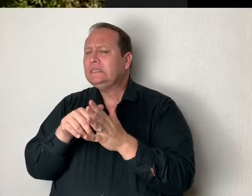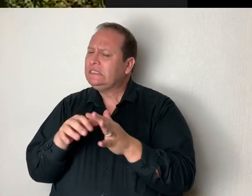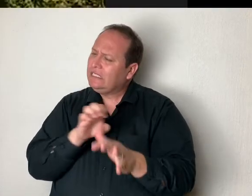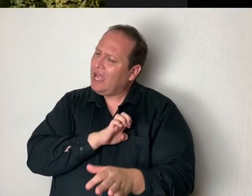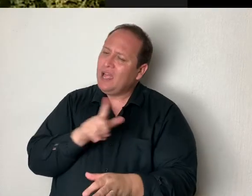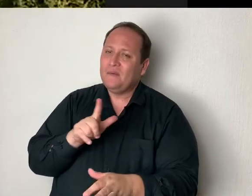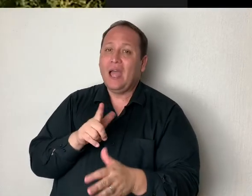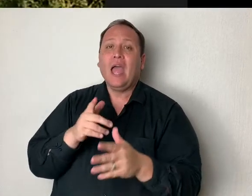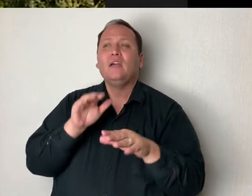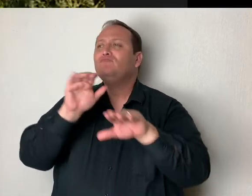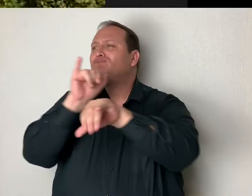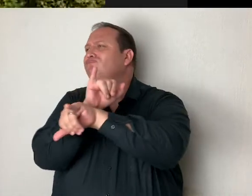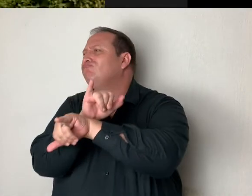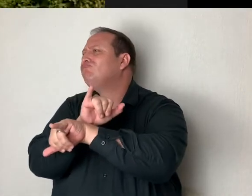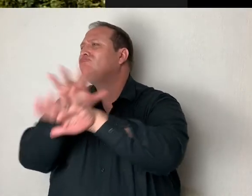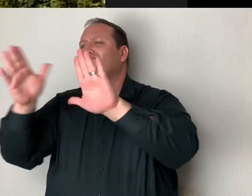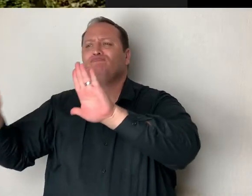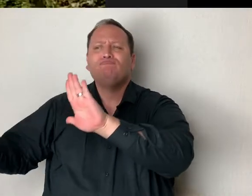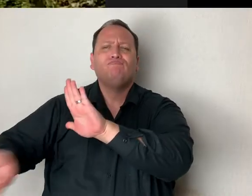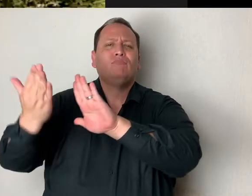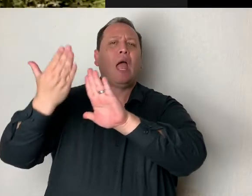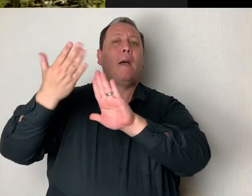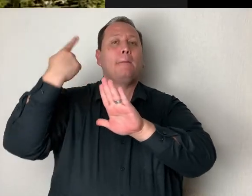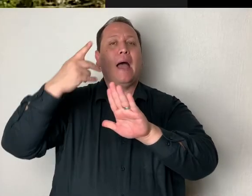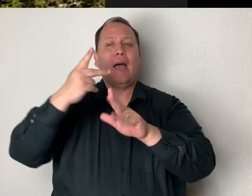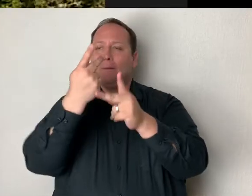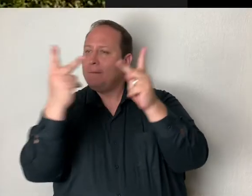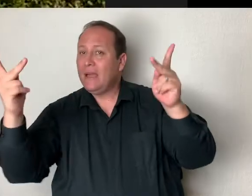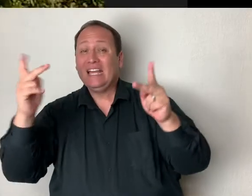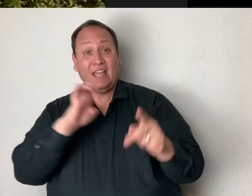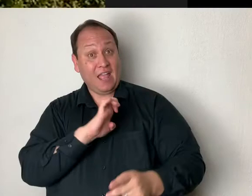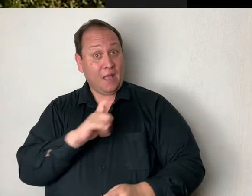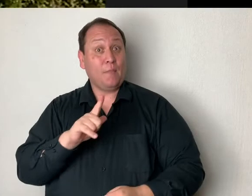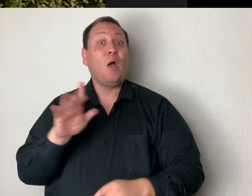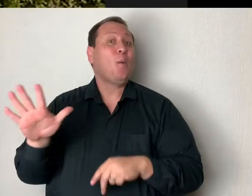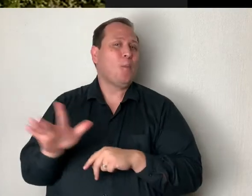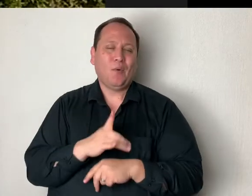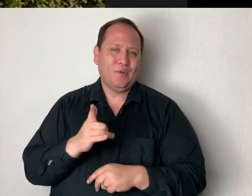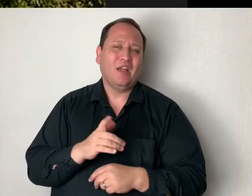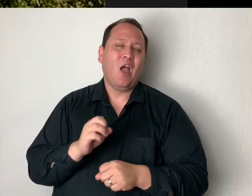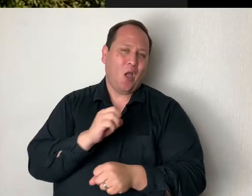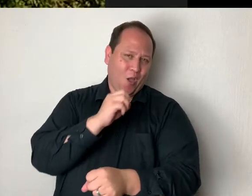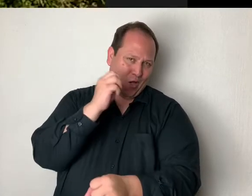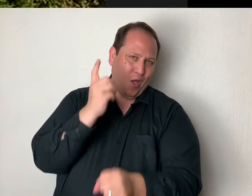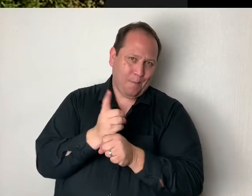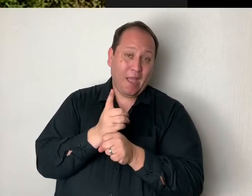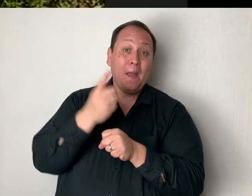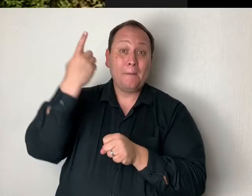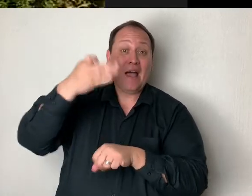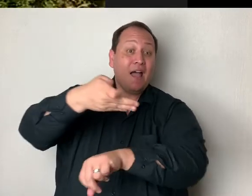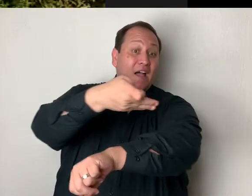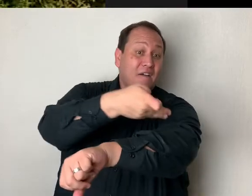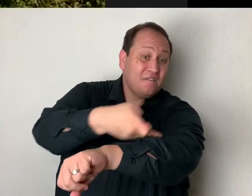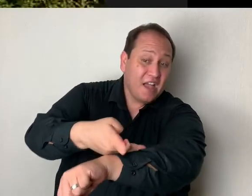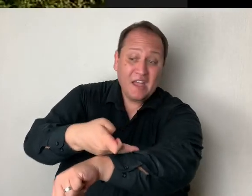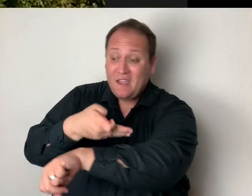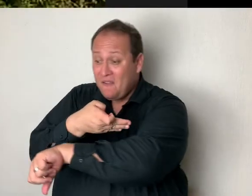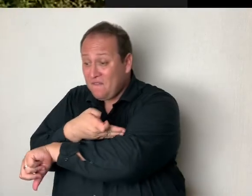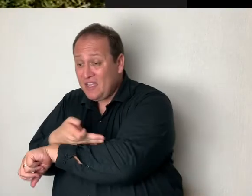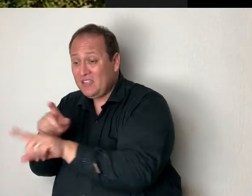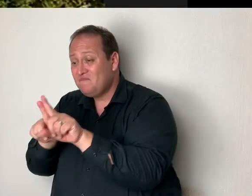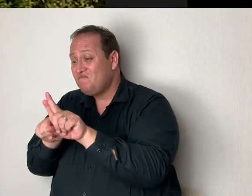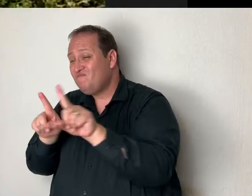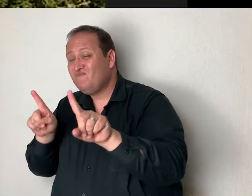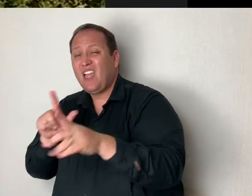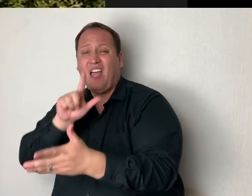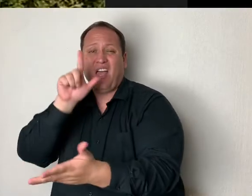particular es muy especial por la oportunidad que les da a esas familias que han sido separadas por esas leyes injustas de